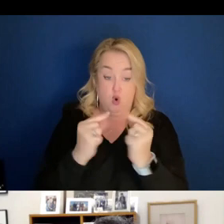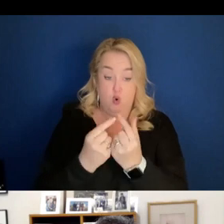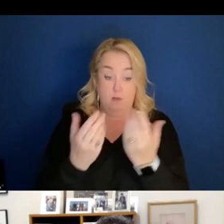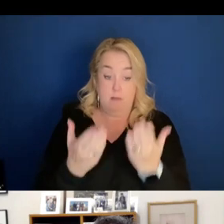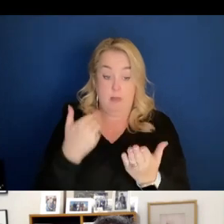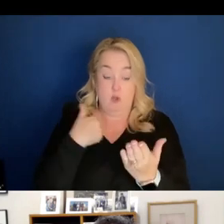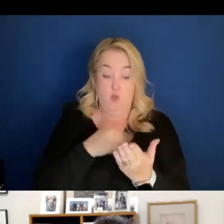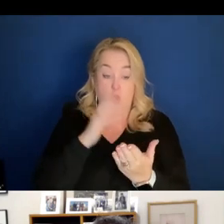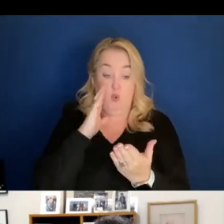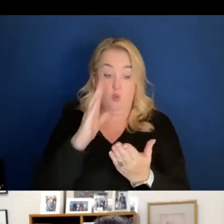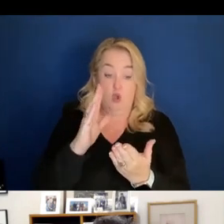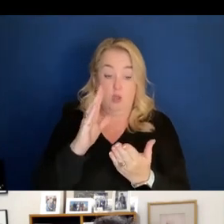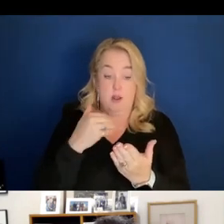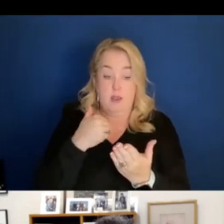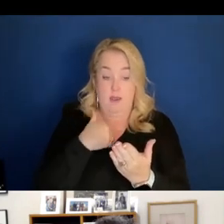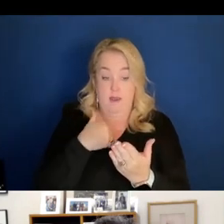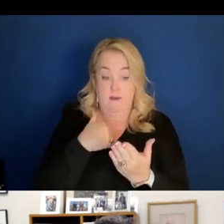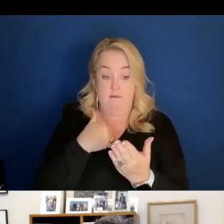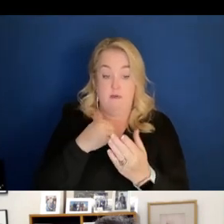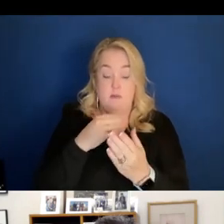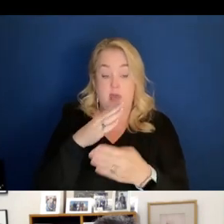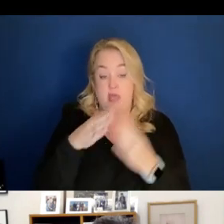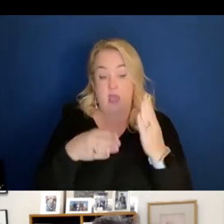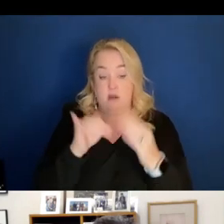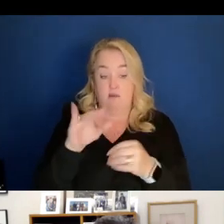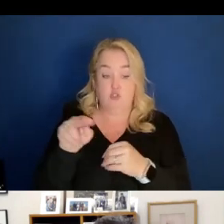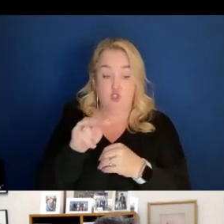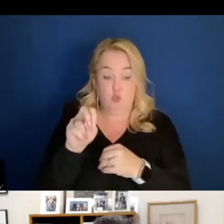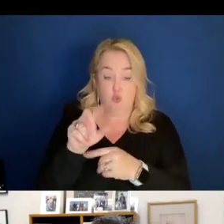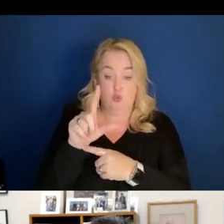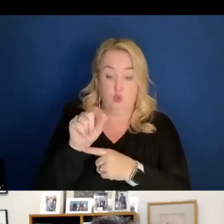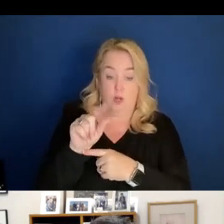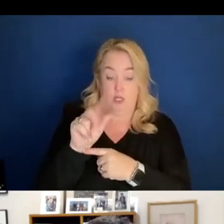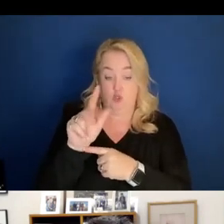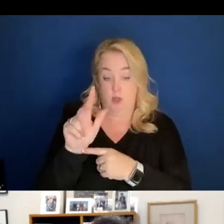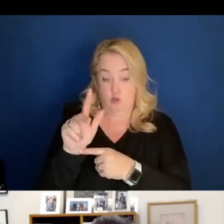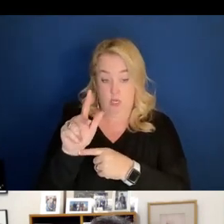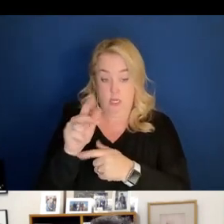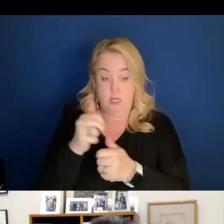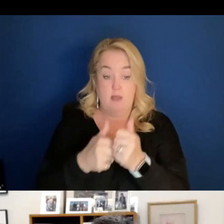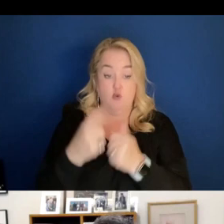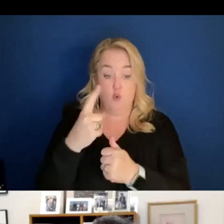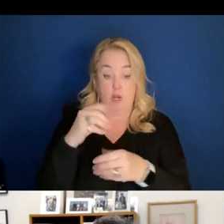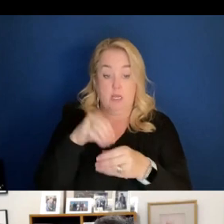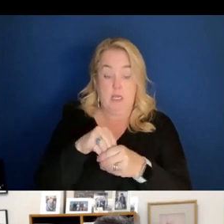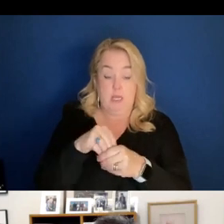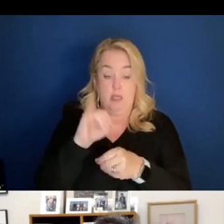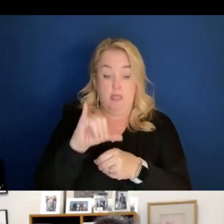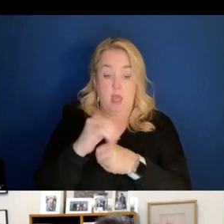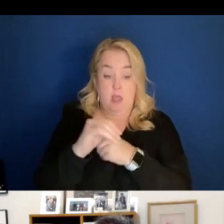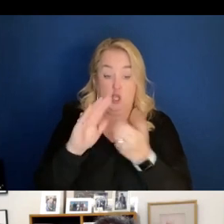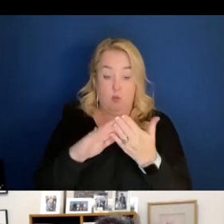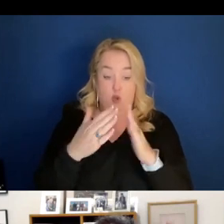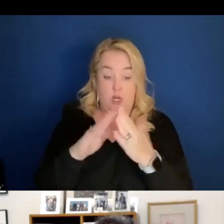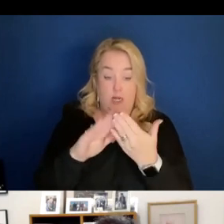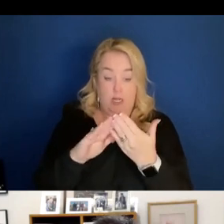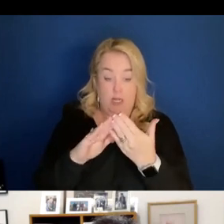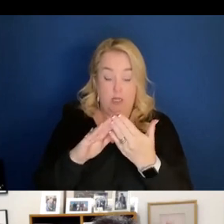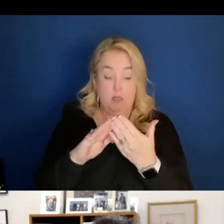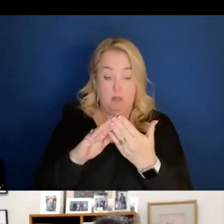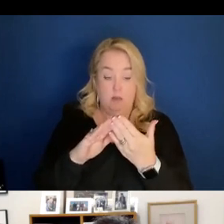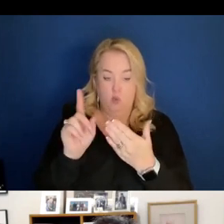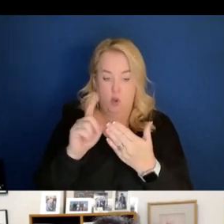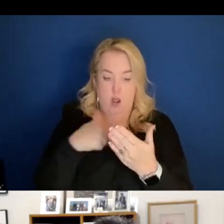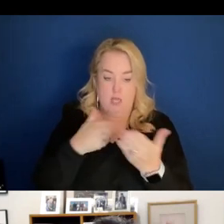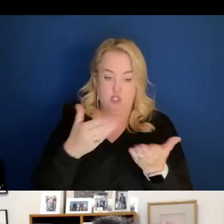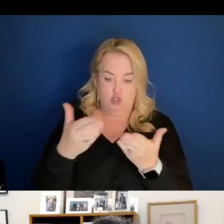we might set out as SMART objectives that by the end of June 2023, that everyone in the Surrey community, Surrey Services community, where I serve